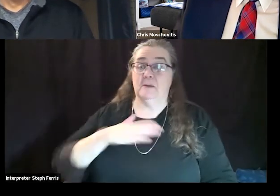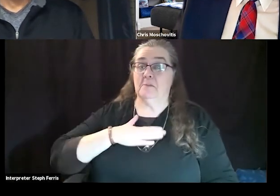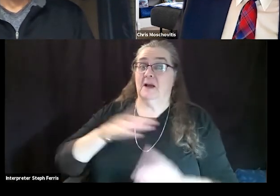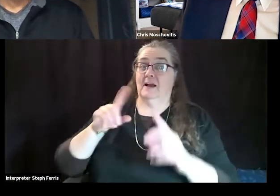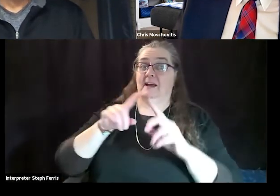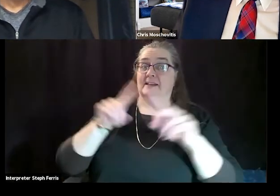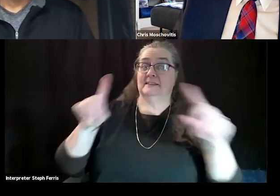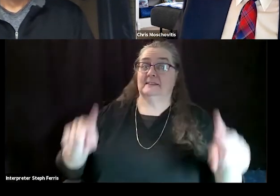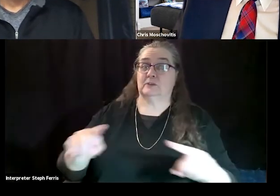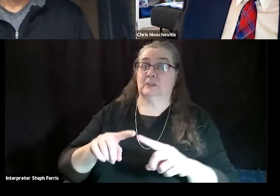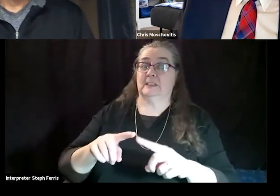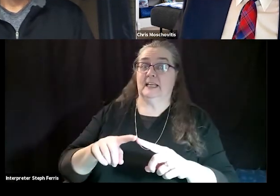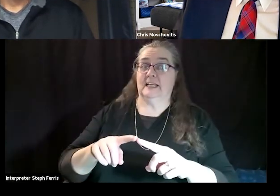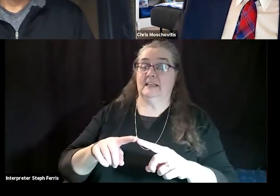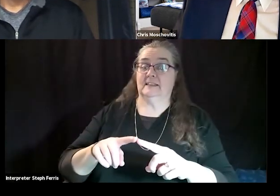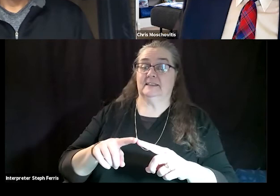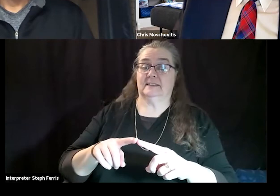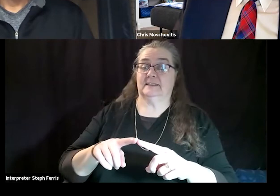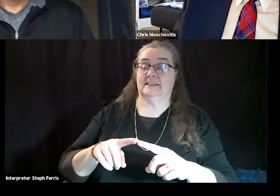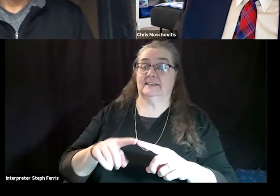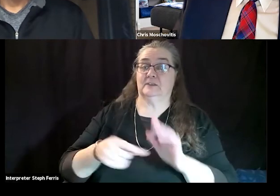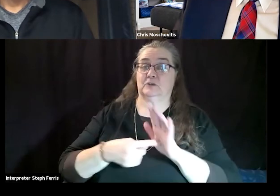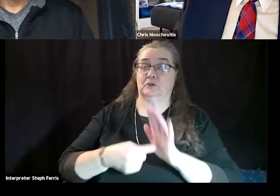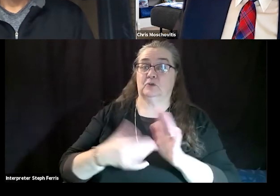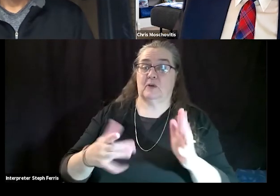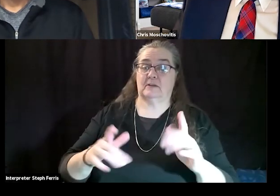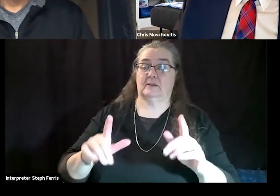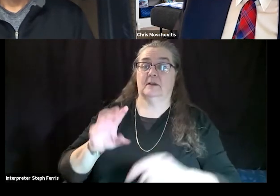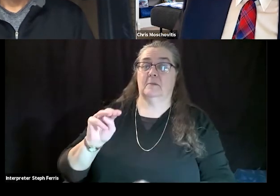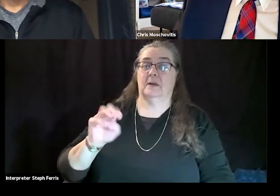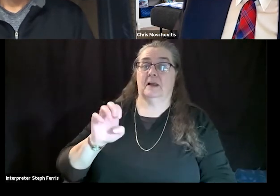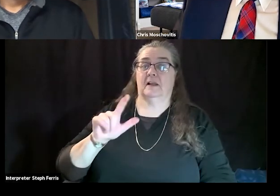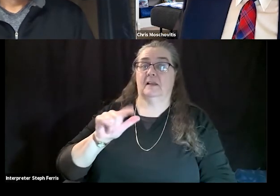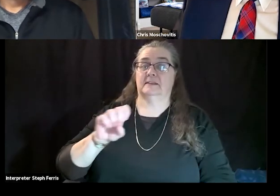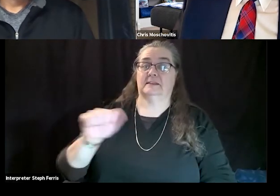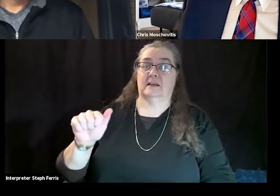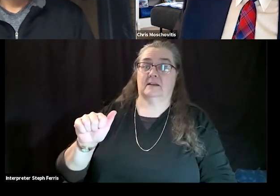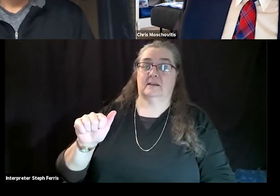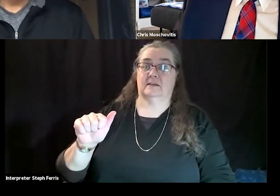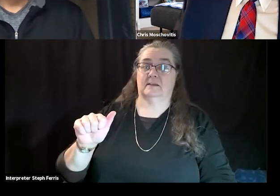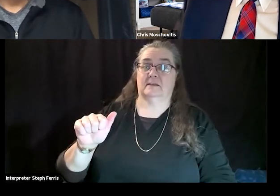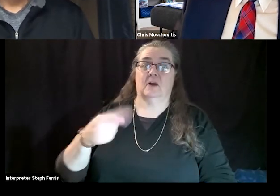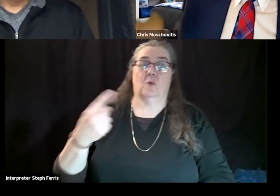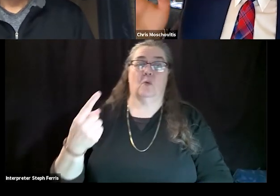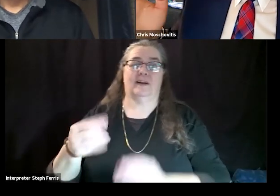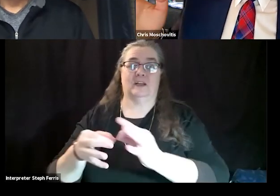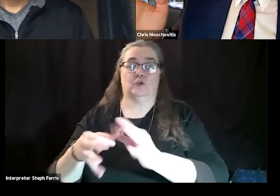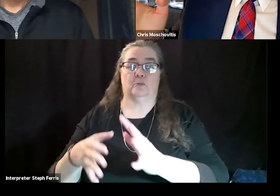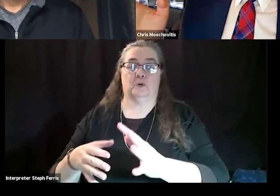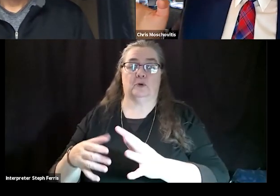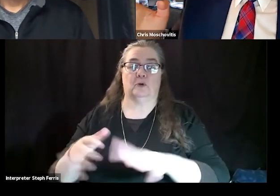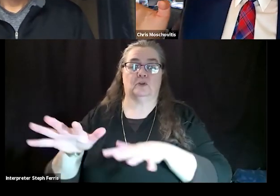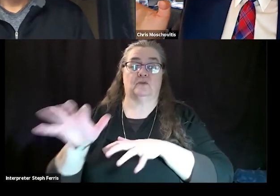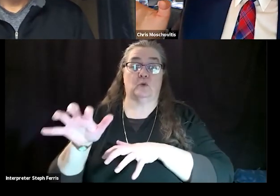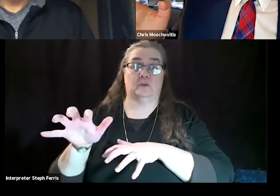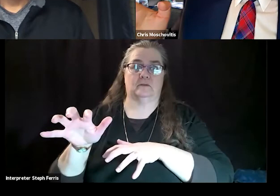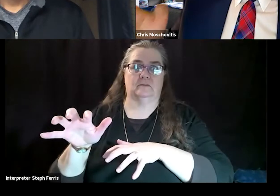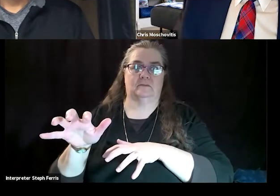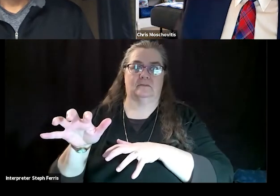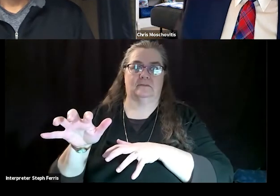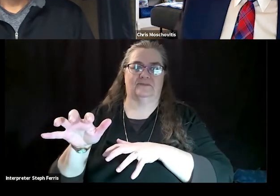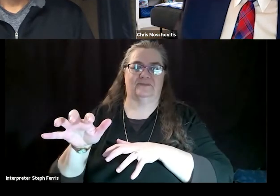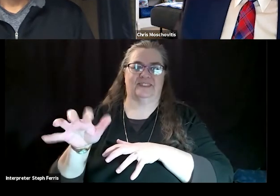screen shows Melissa, one of the interpreters, just frozen in place.